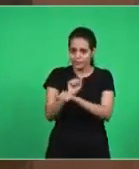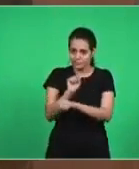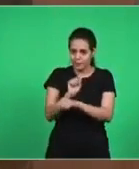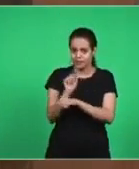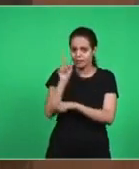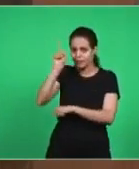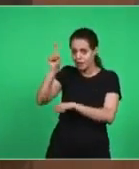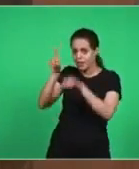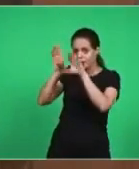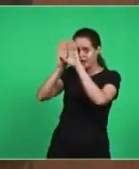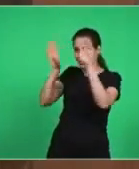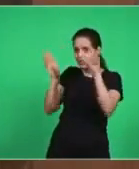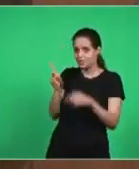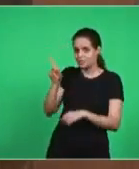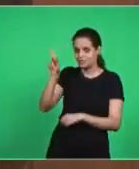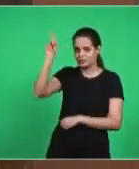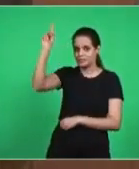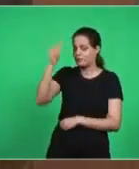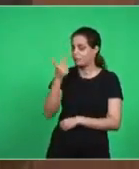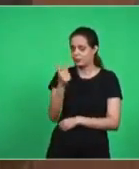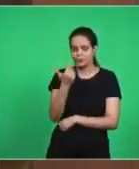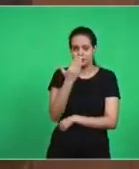in eternity there is no food.